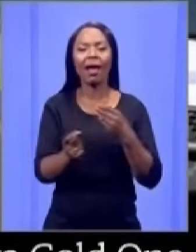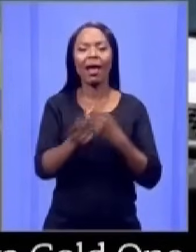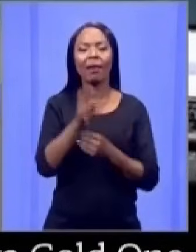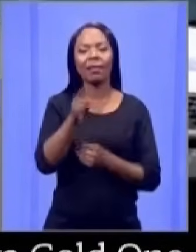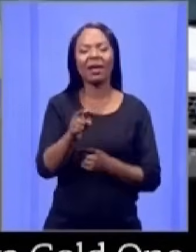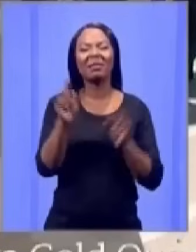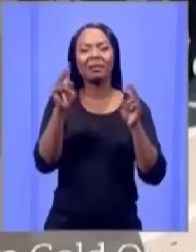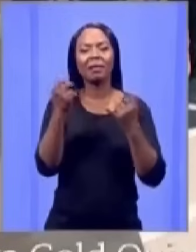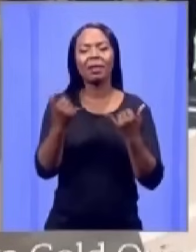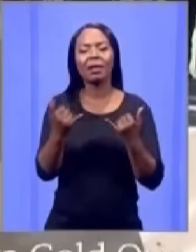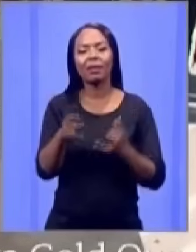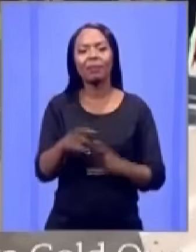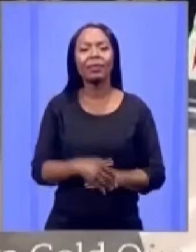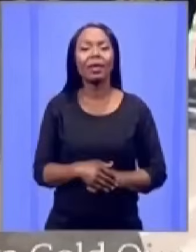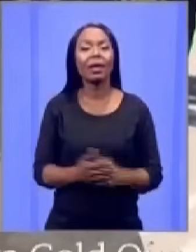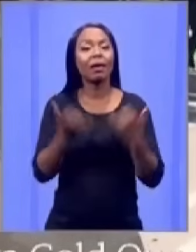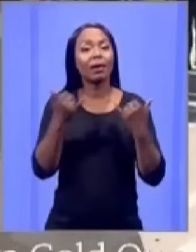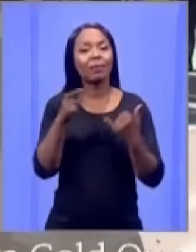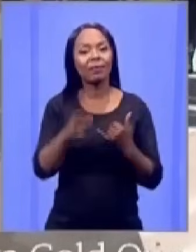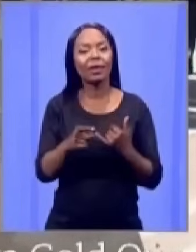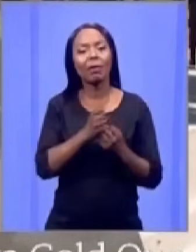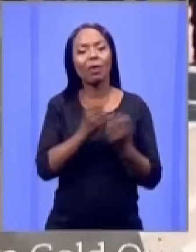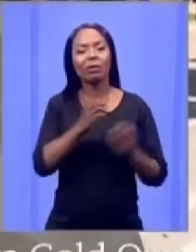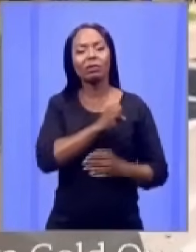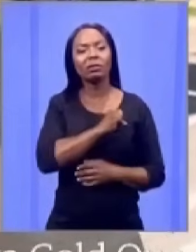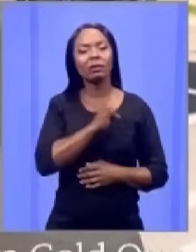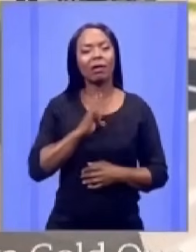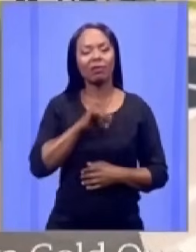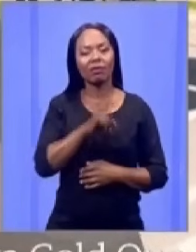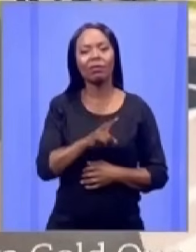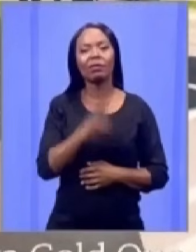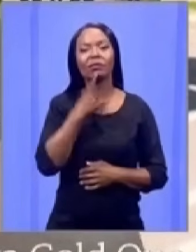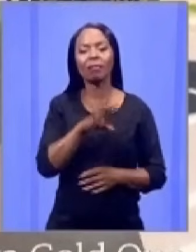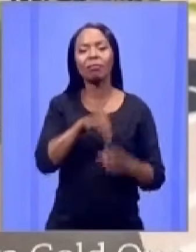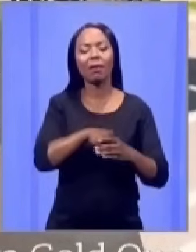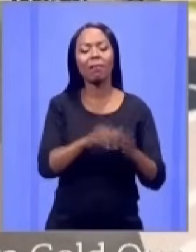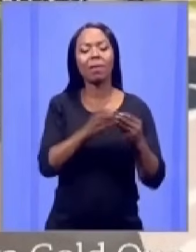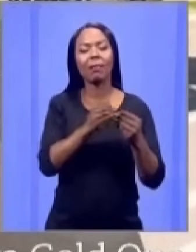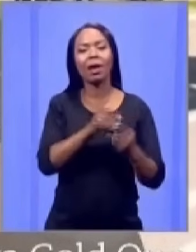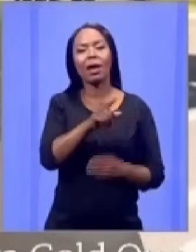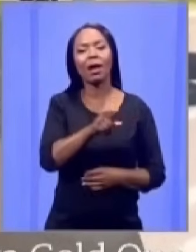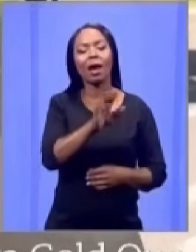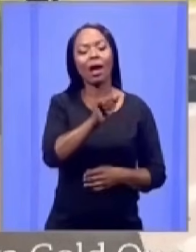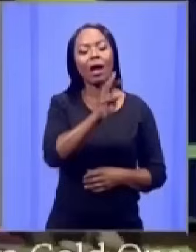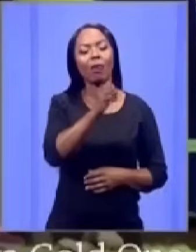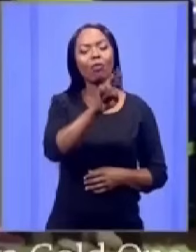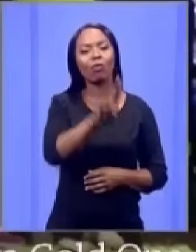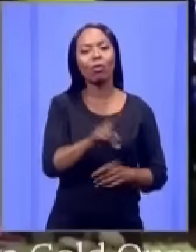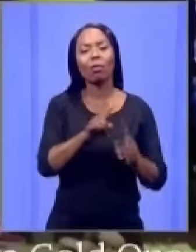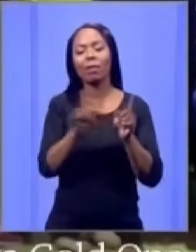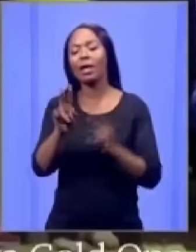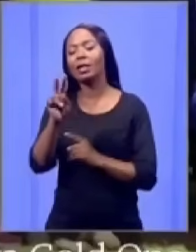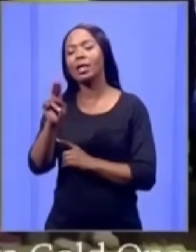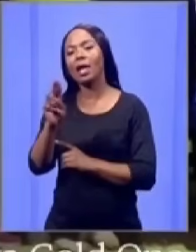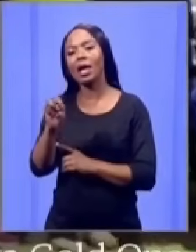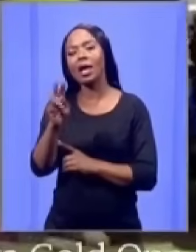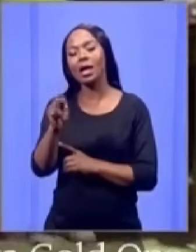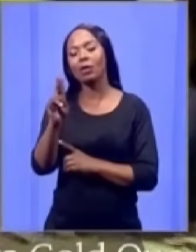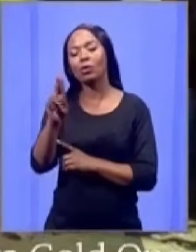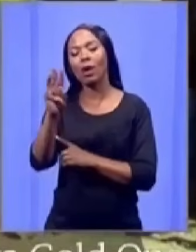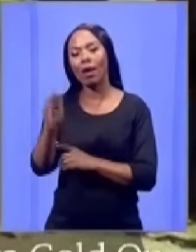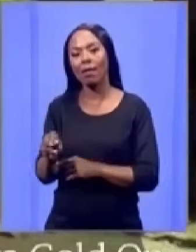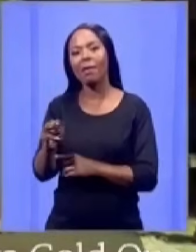ho nka diqeto. Morafo o re basebetsi ba nkile qeto ya ho ba ditho tsa AMCU empa NUM e tshwarela mosebetsi wa ho dumella AMCU hore e